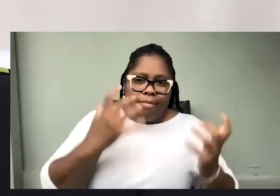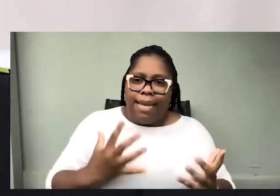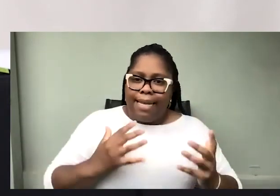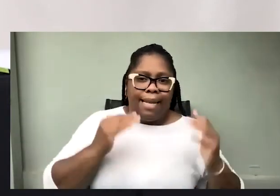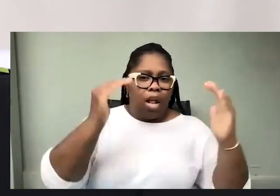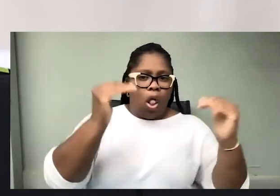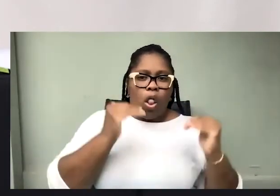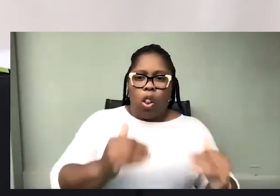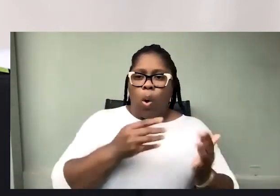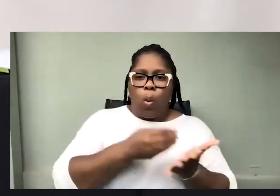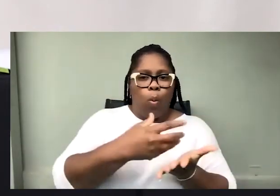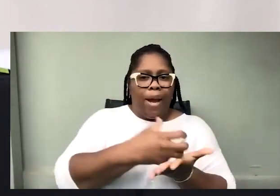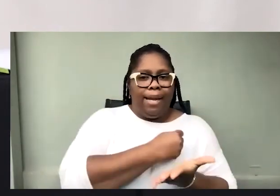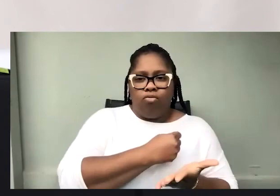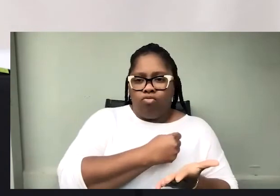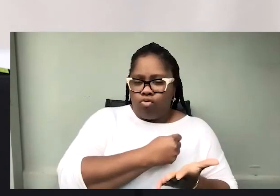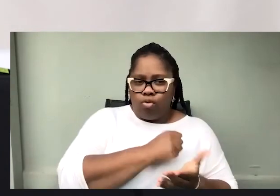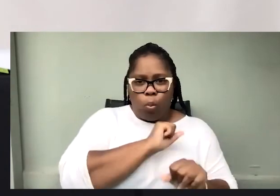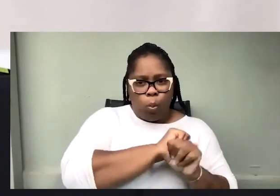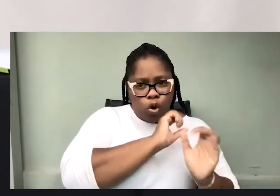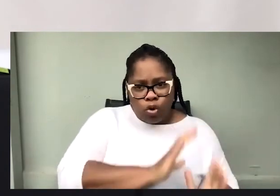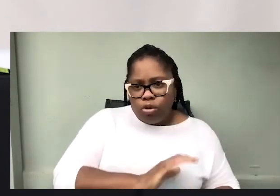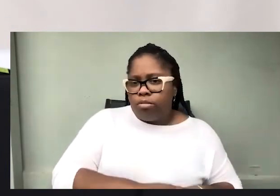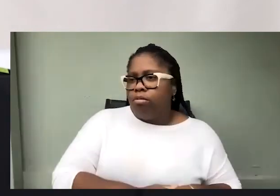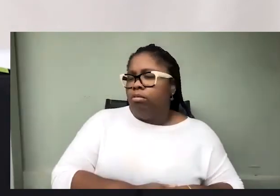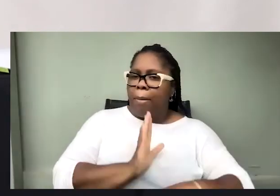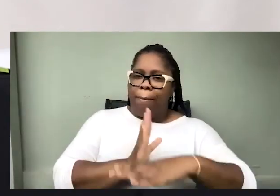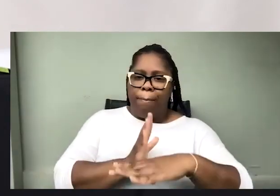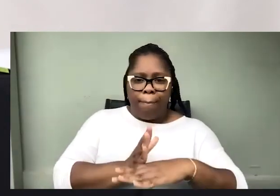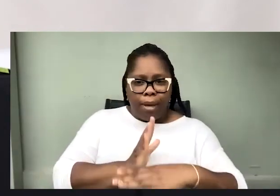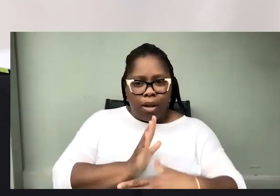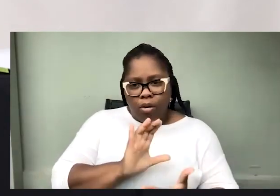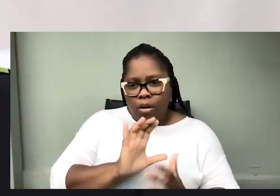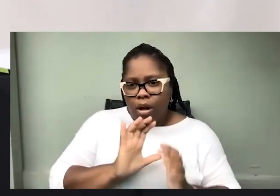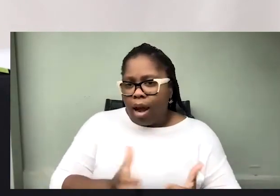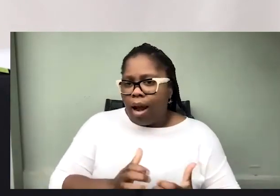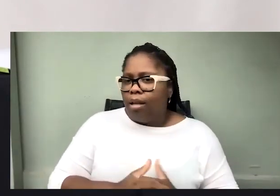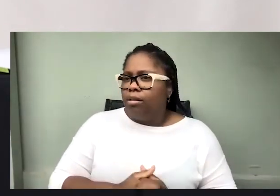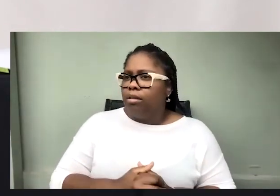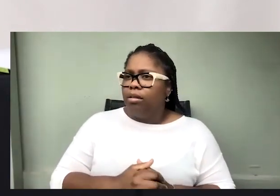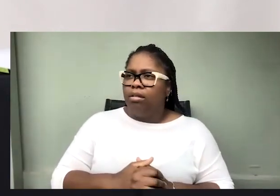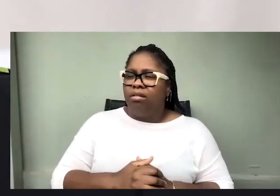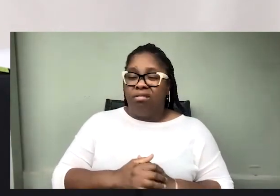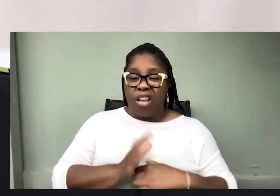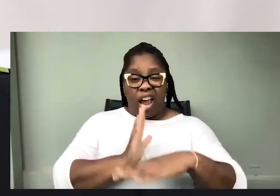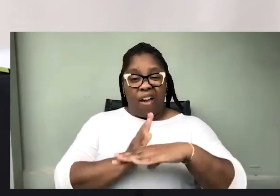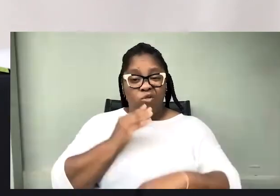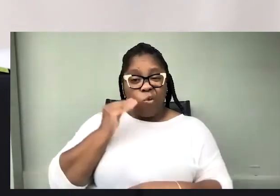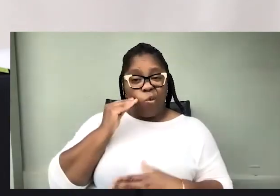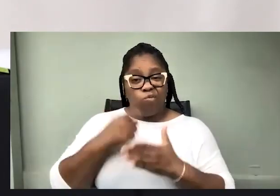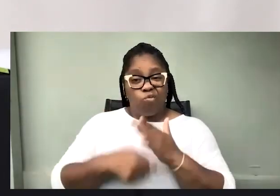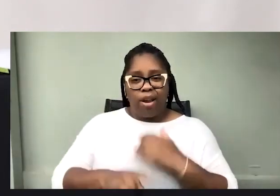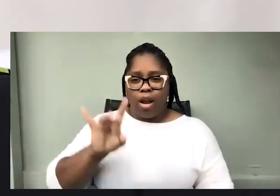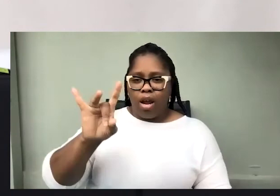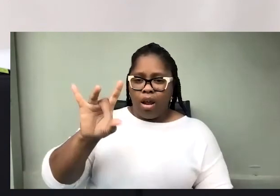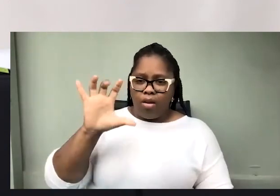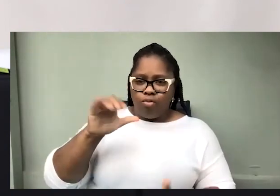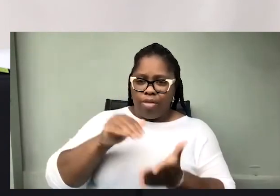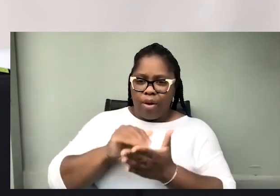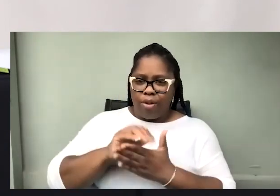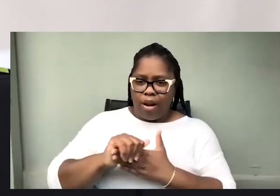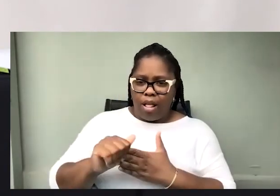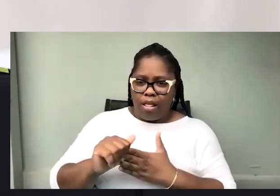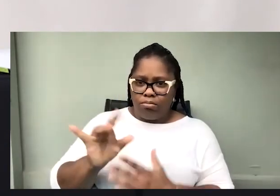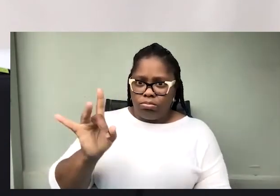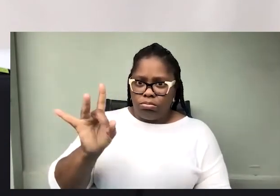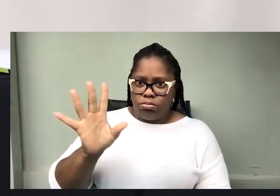lowest wage earners, our middle class. The average home price is about $800,000.